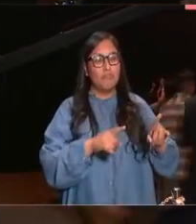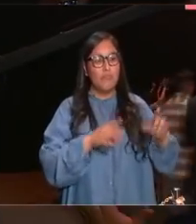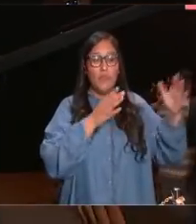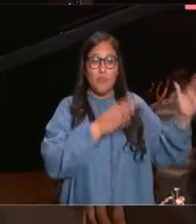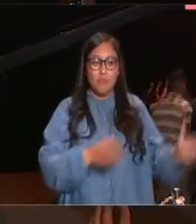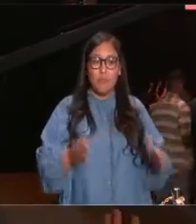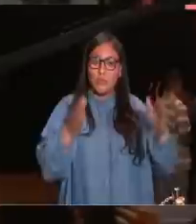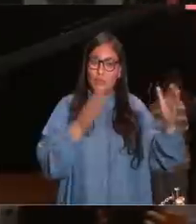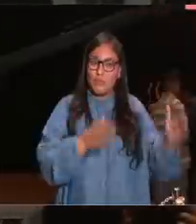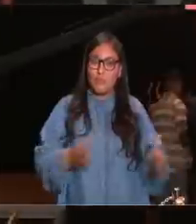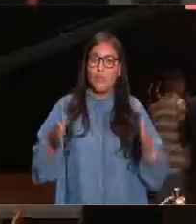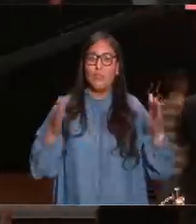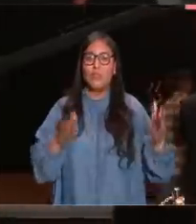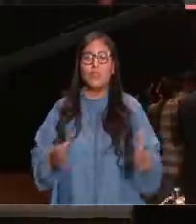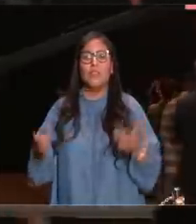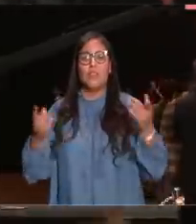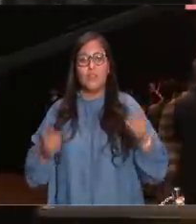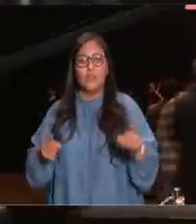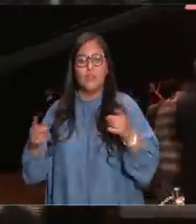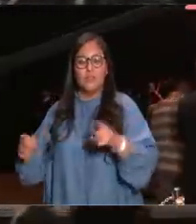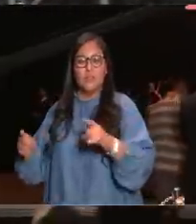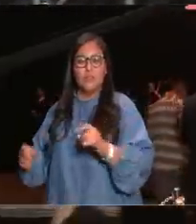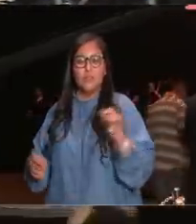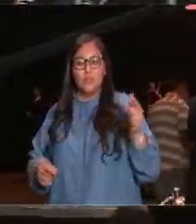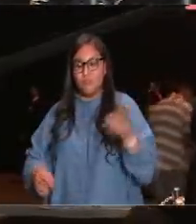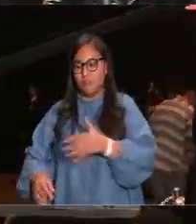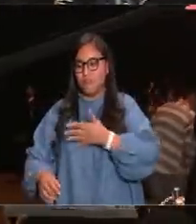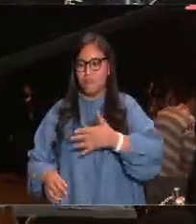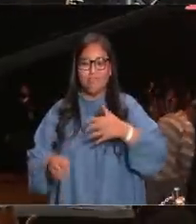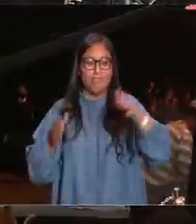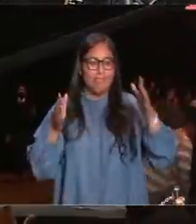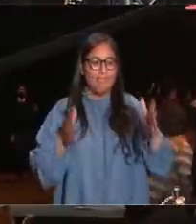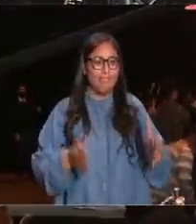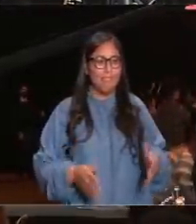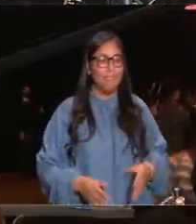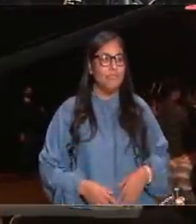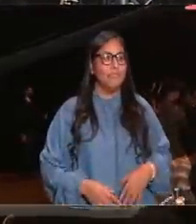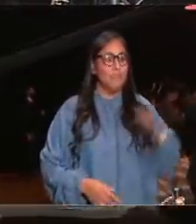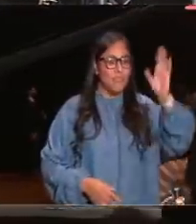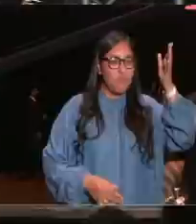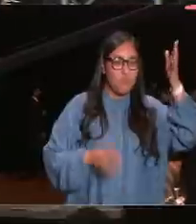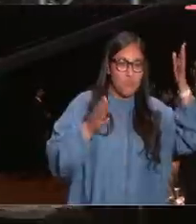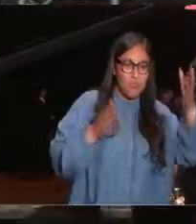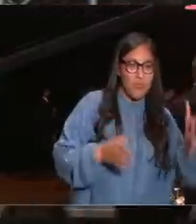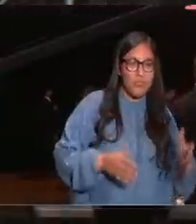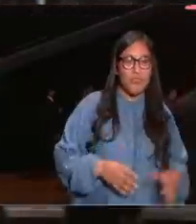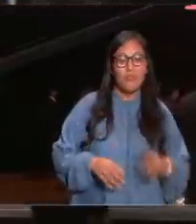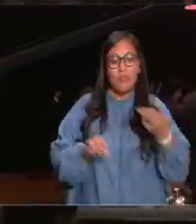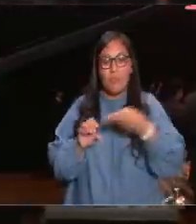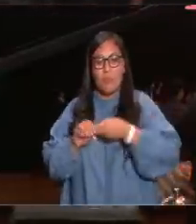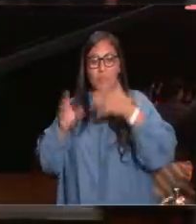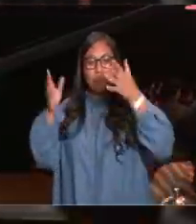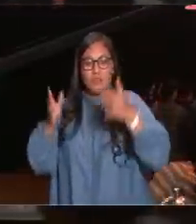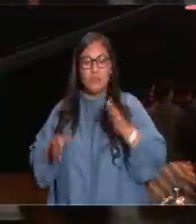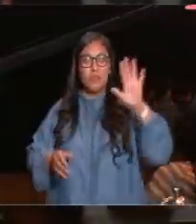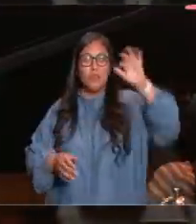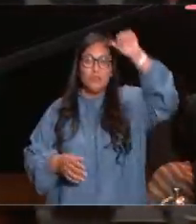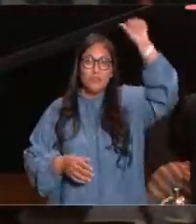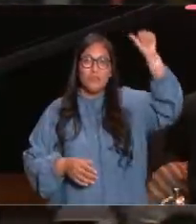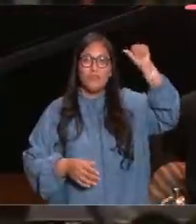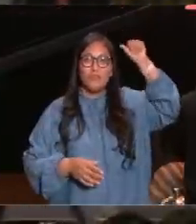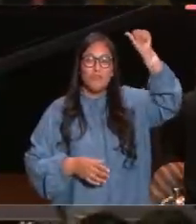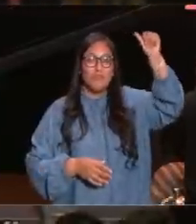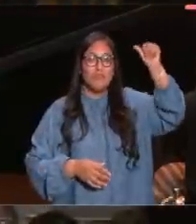every musician, every singer, Lord God, every speaker, every participant, Lord. Let your anointing fall, Lord